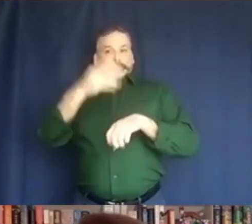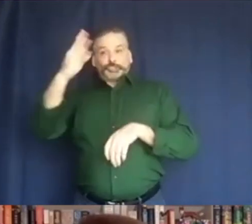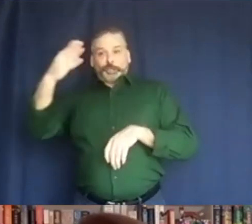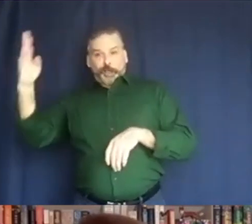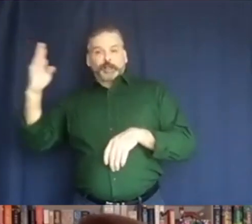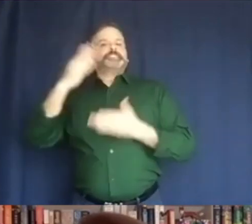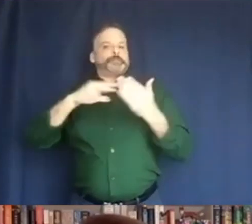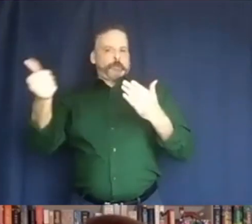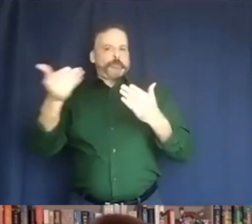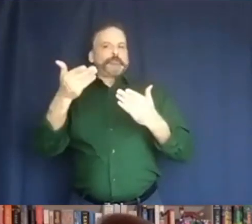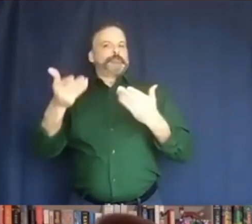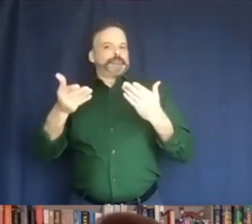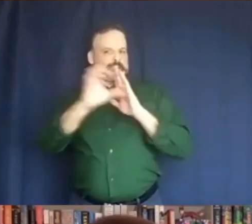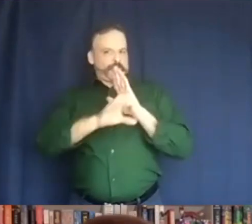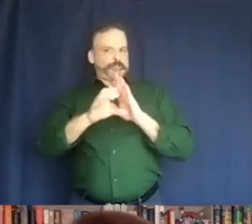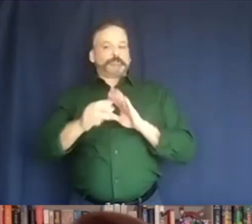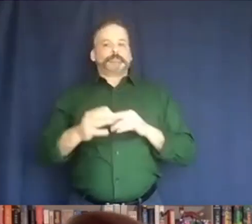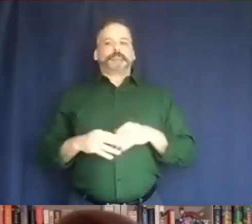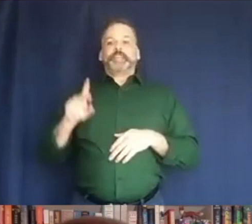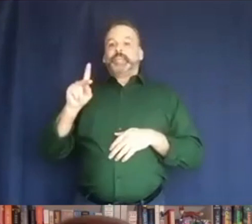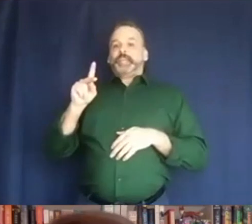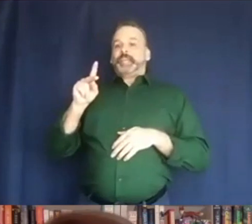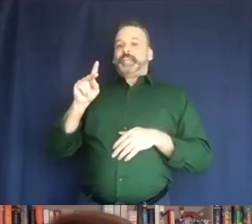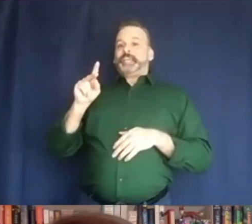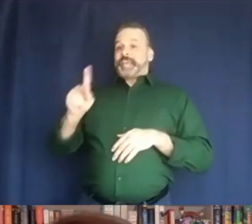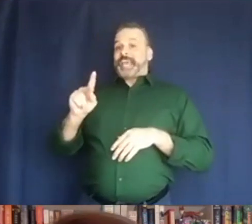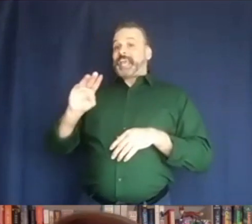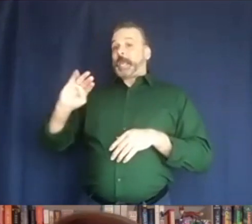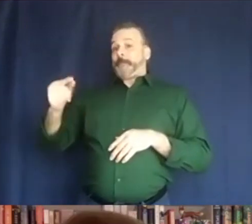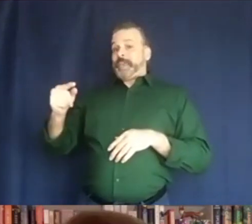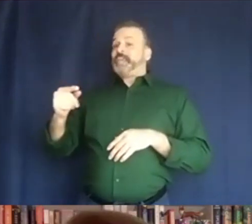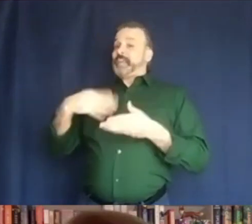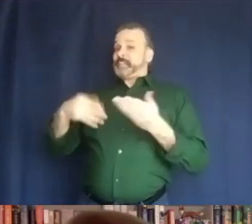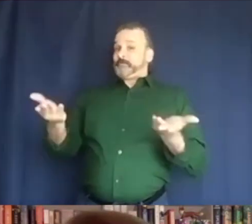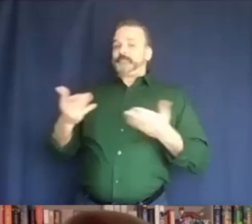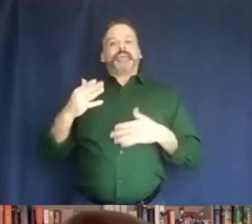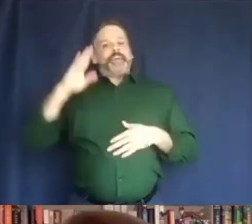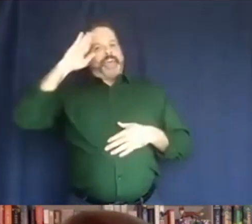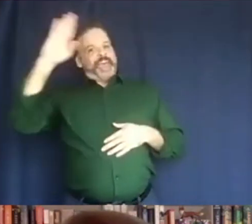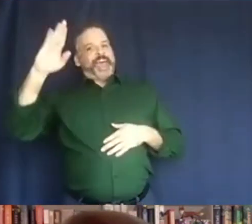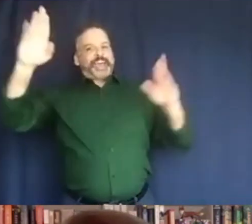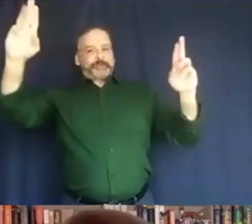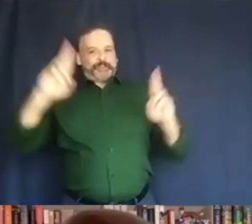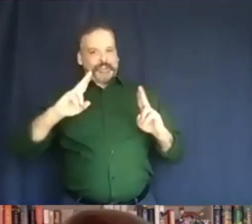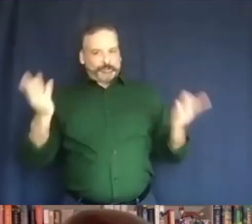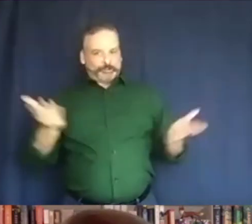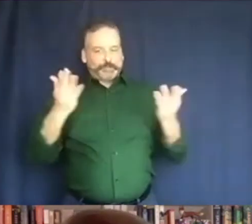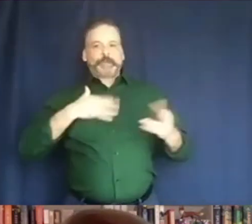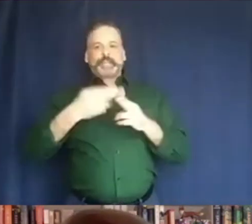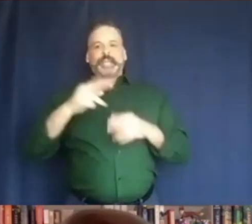others. Cool. And K-Ming, bring us home. Hi, I'm honored to be here. My name is